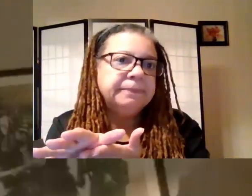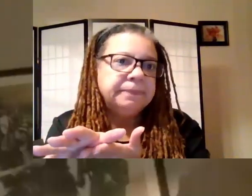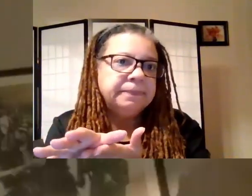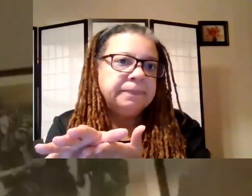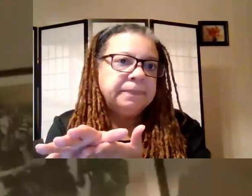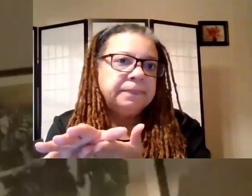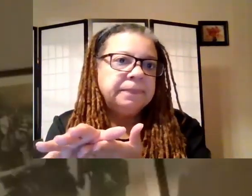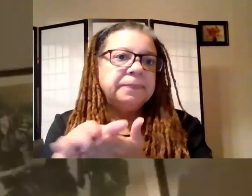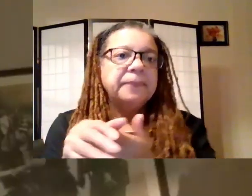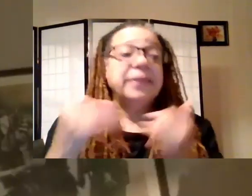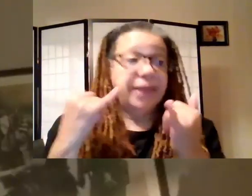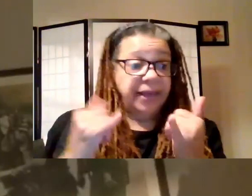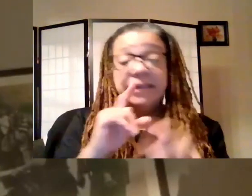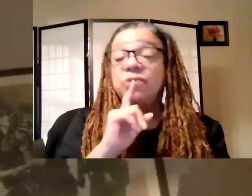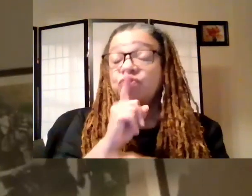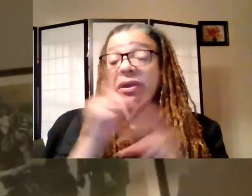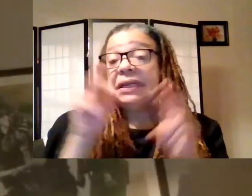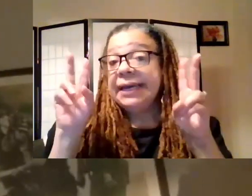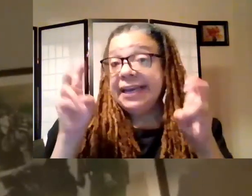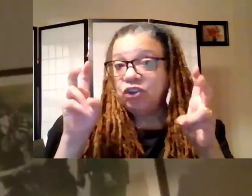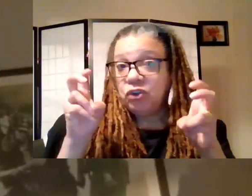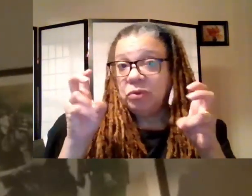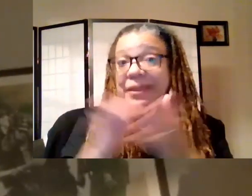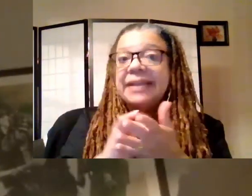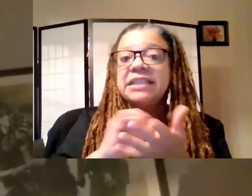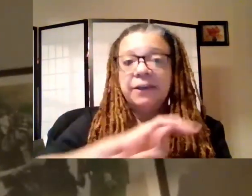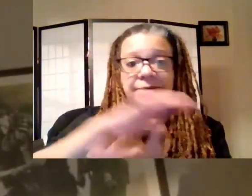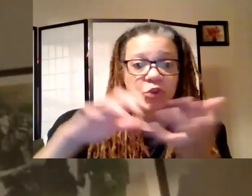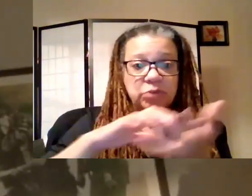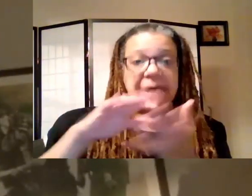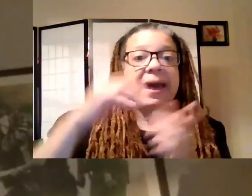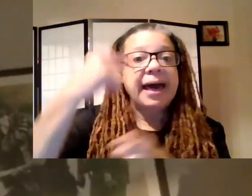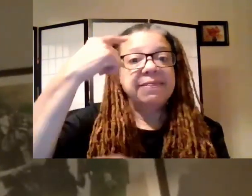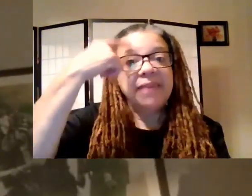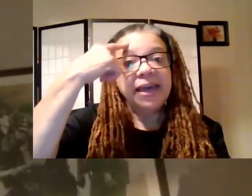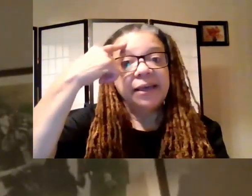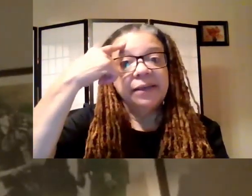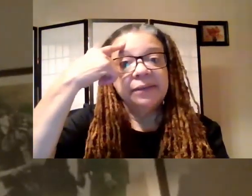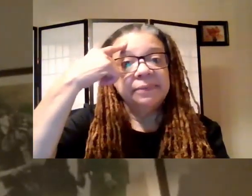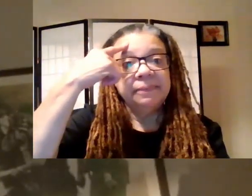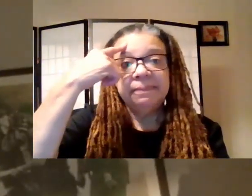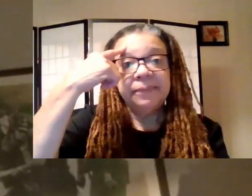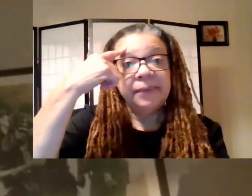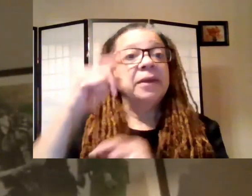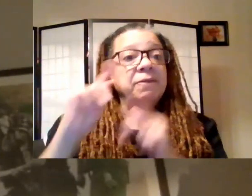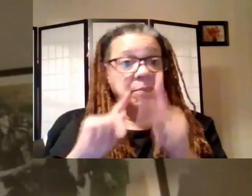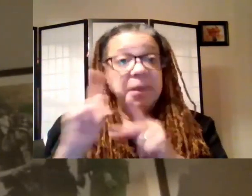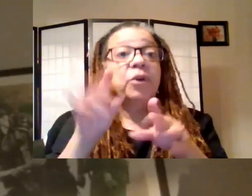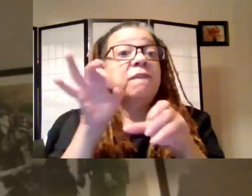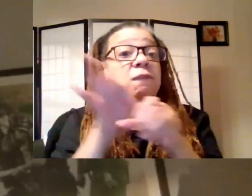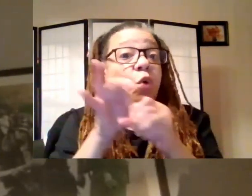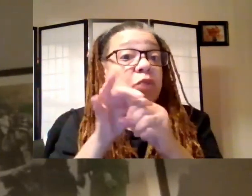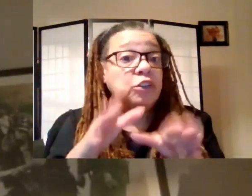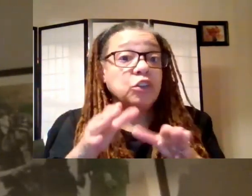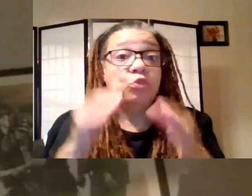no, it definitely is an issue that is confusing. I think for people who, to voters who are not